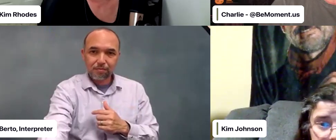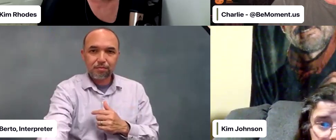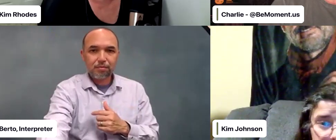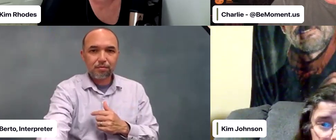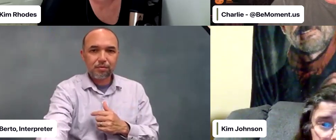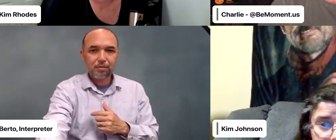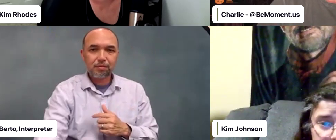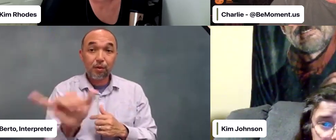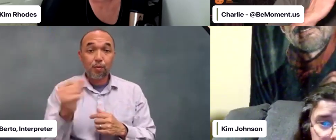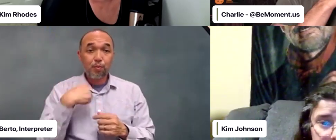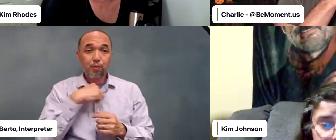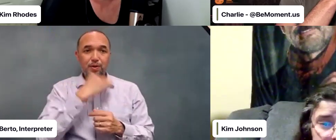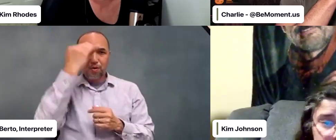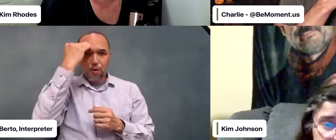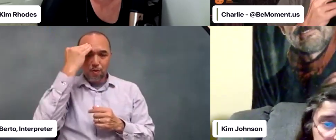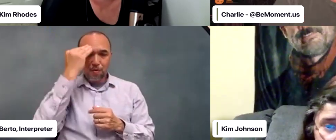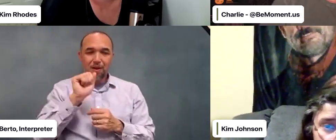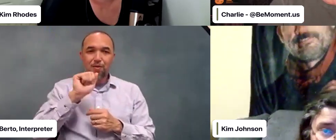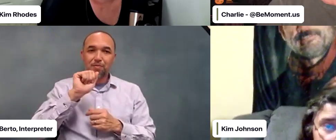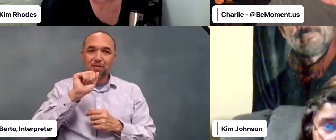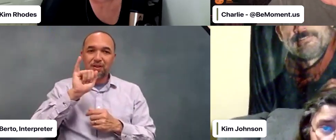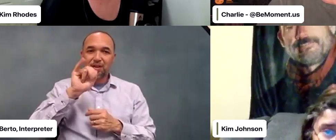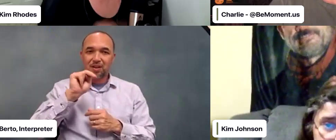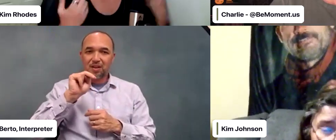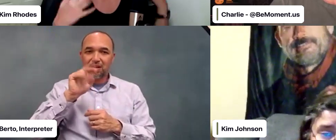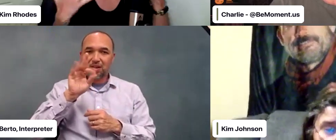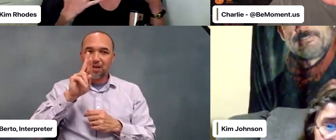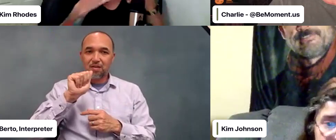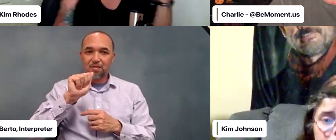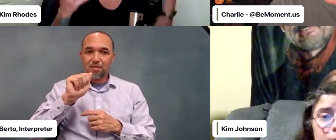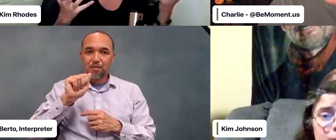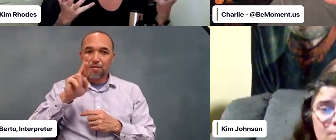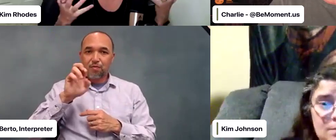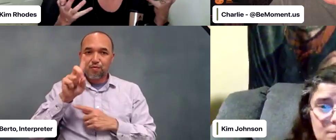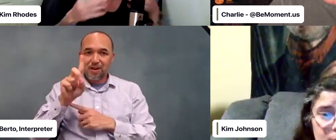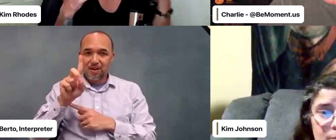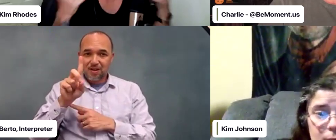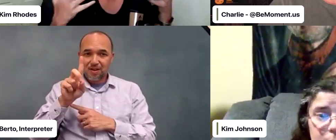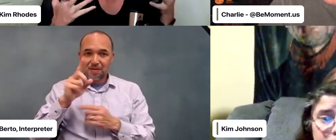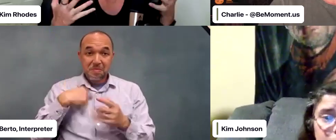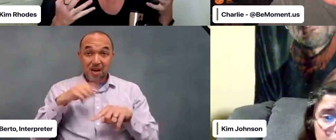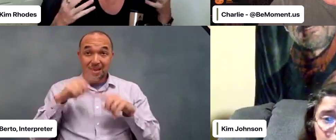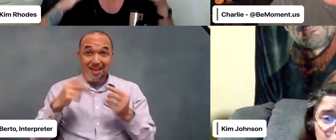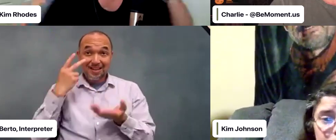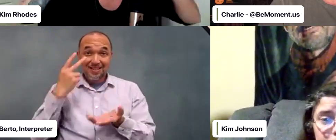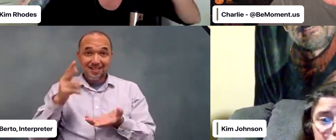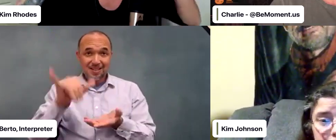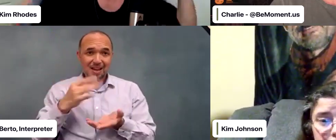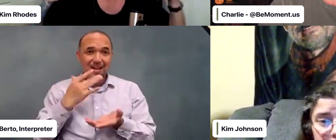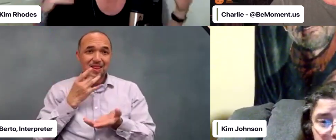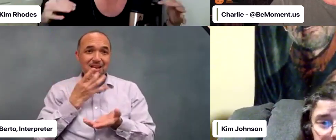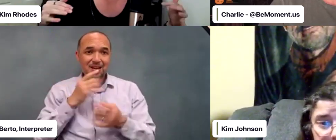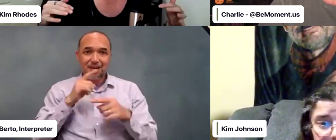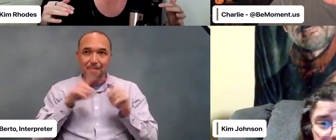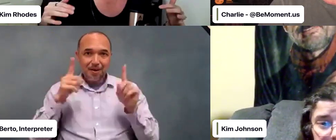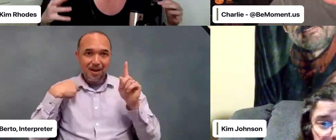is a light frequency that we can't see. And yet I can see the color spectrum. I can see, and there's things